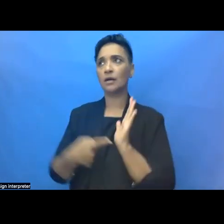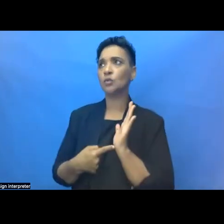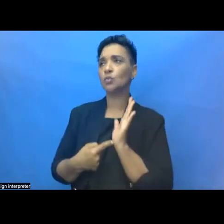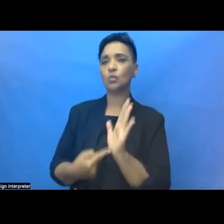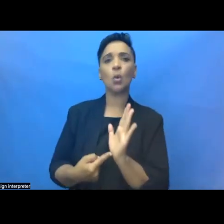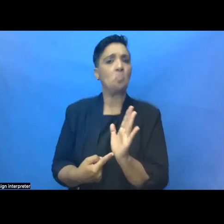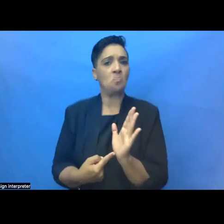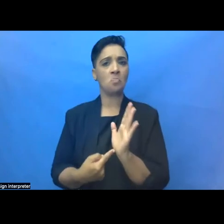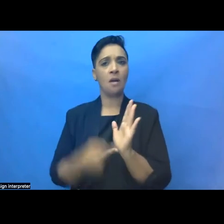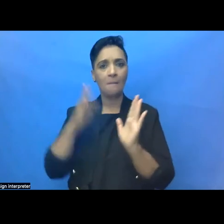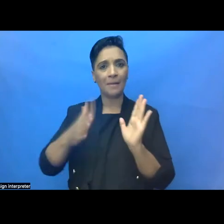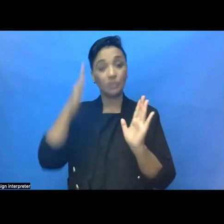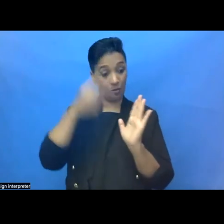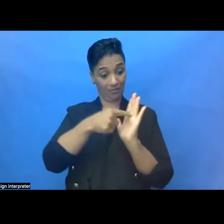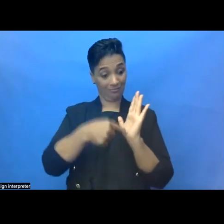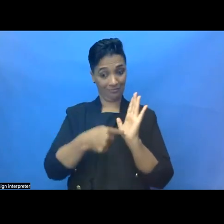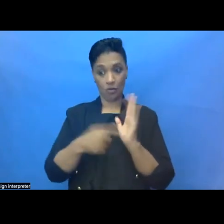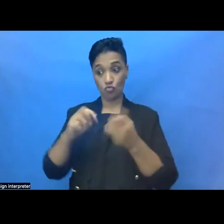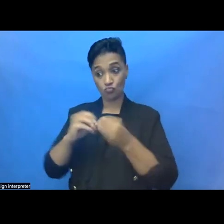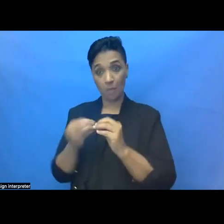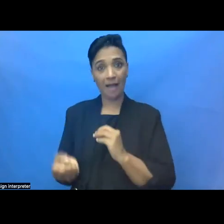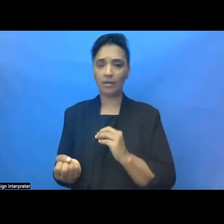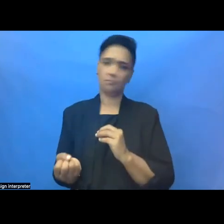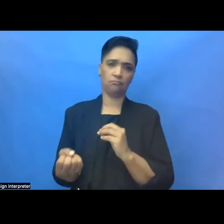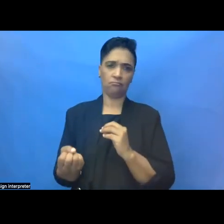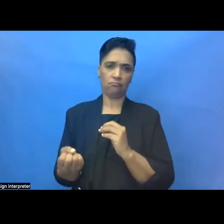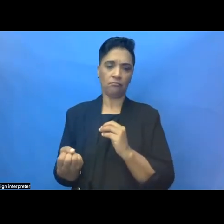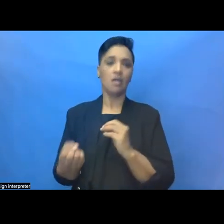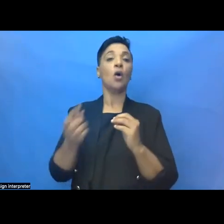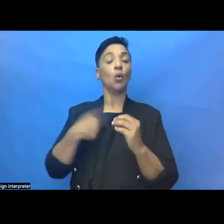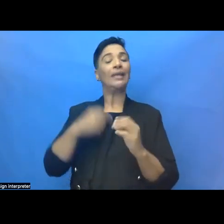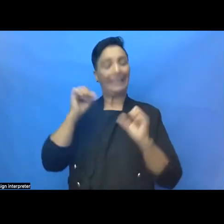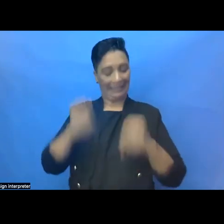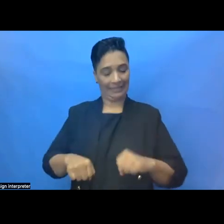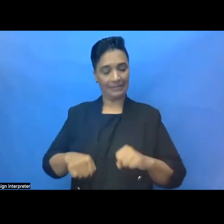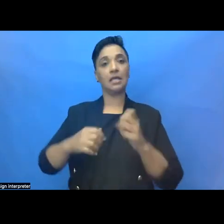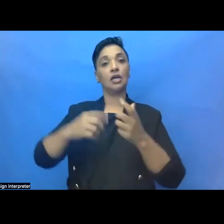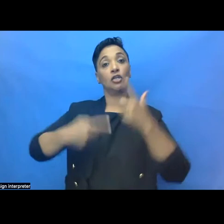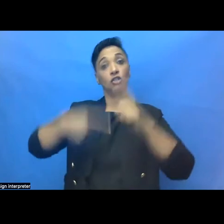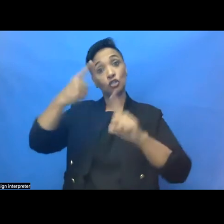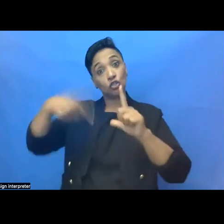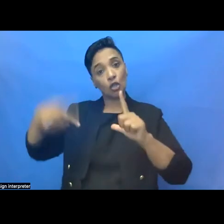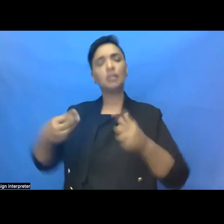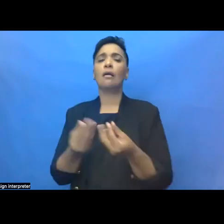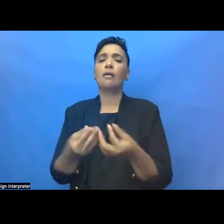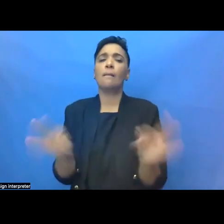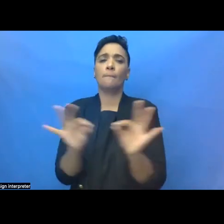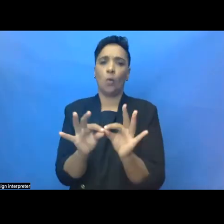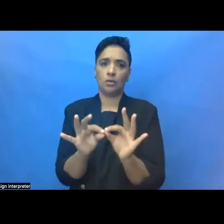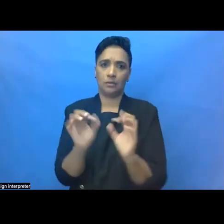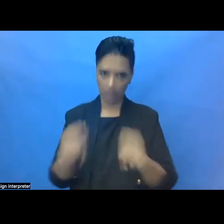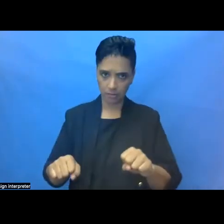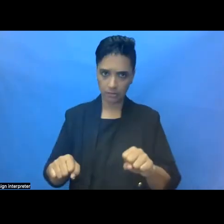to know that there is a problem. So we need data, and we want our organisations who are engaging to